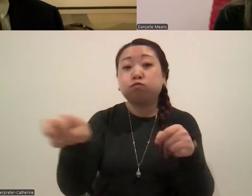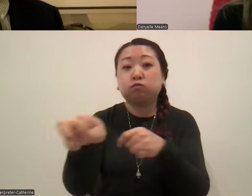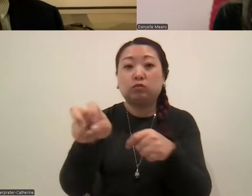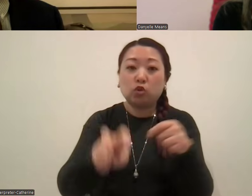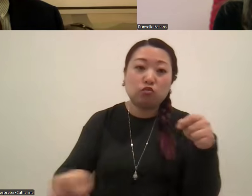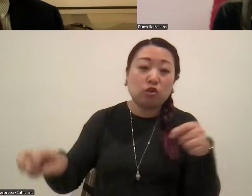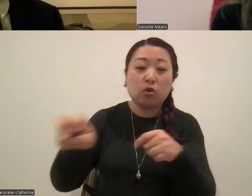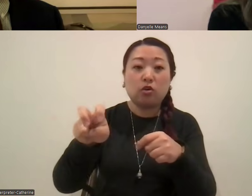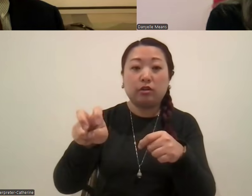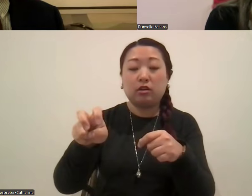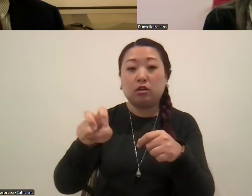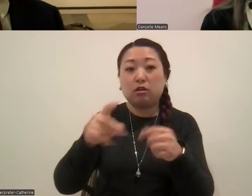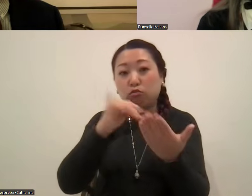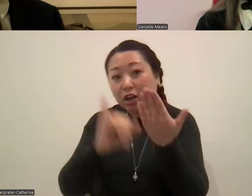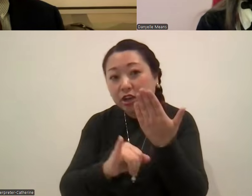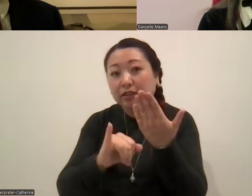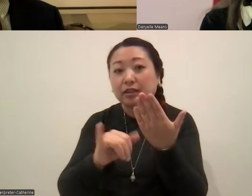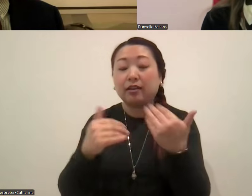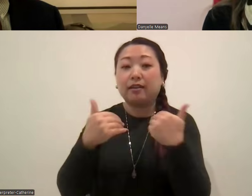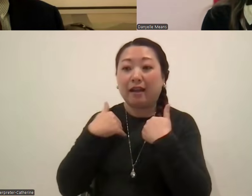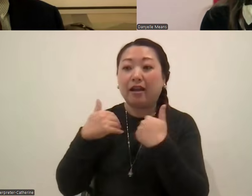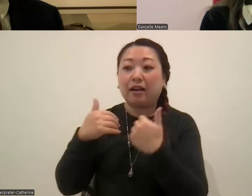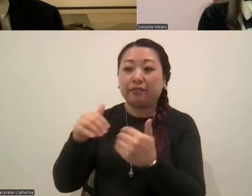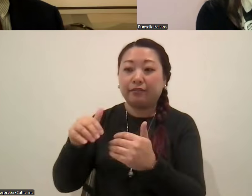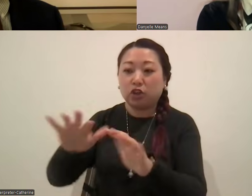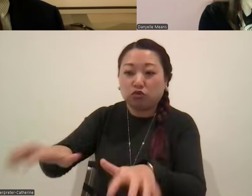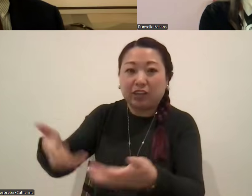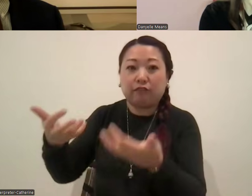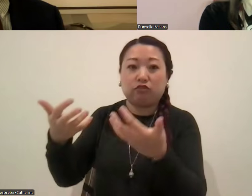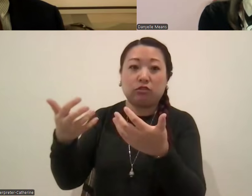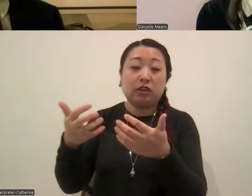recovery. Working with Native communities to say,